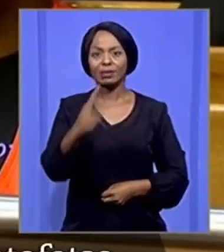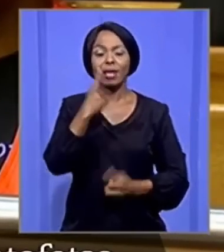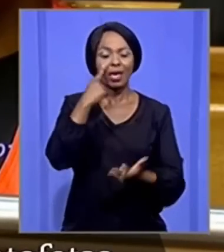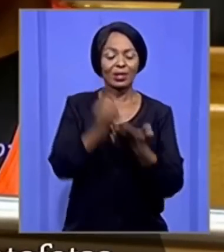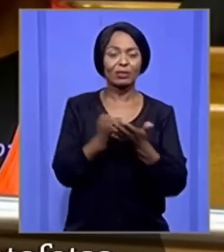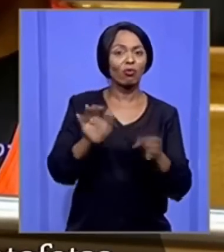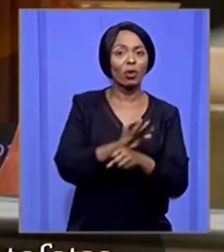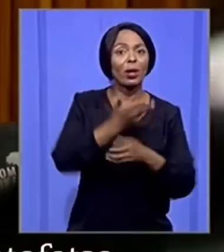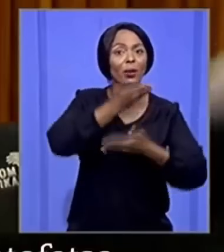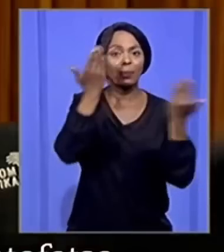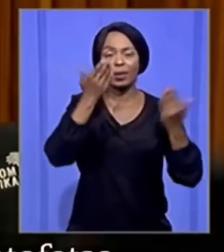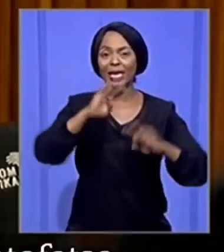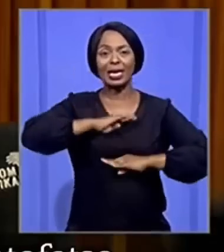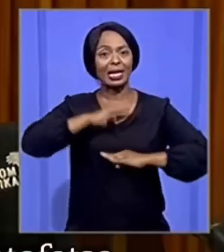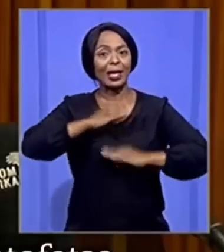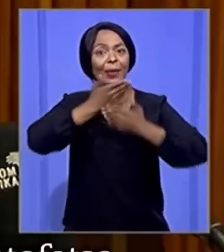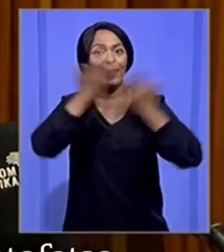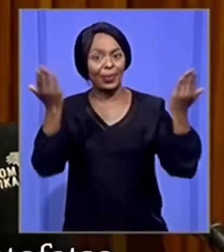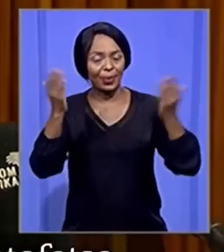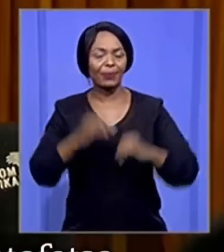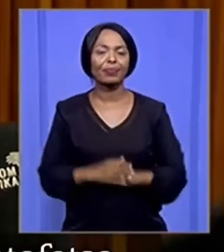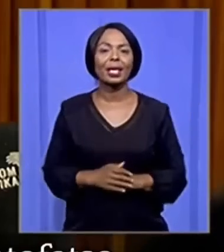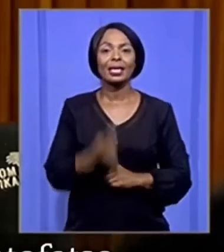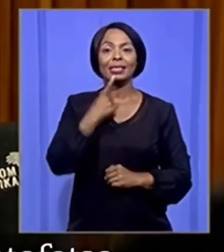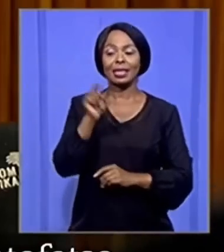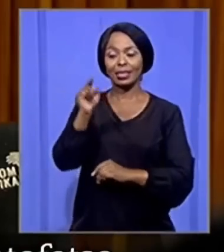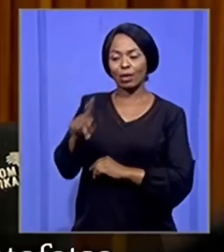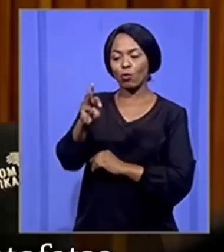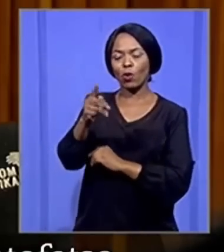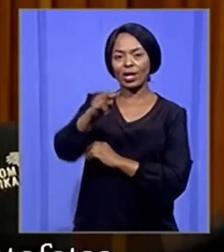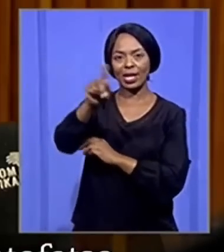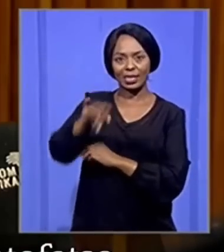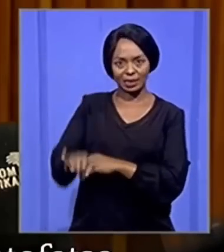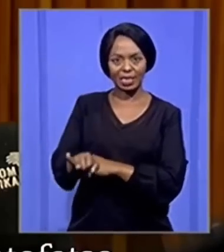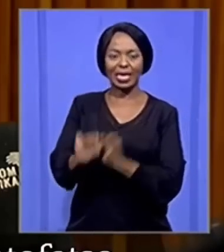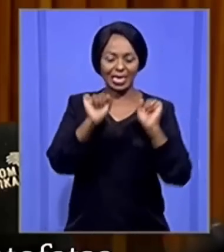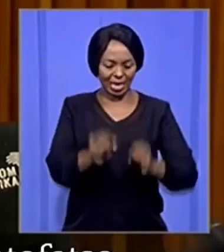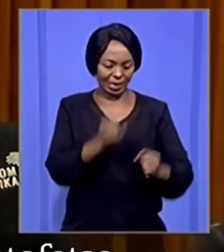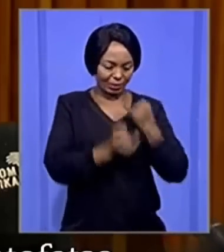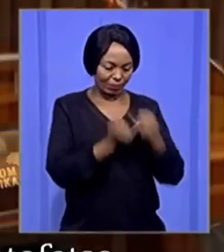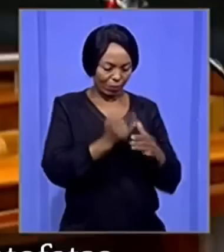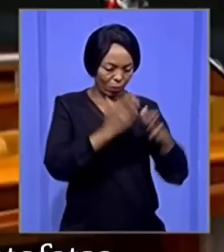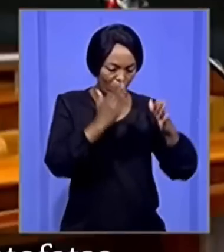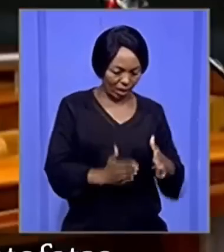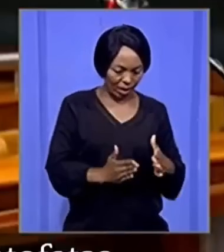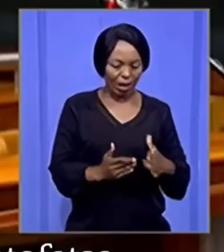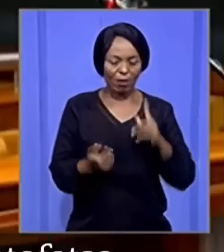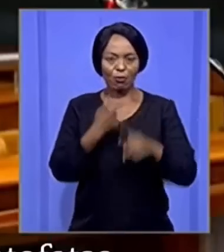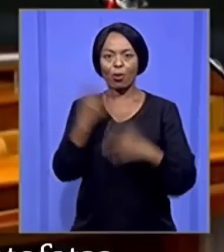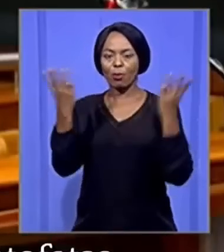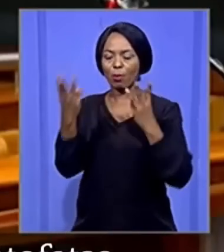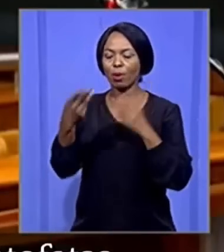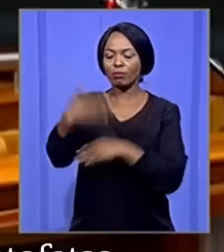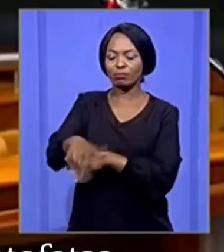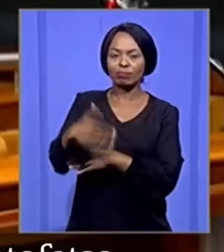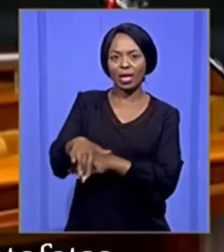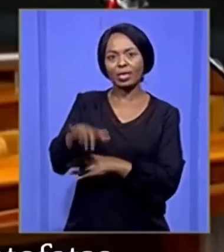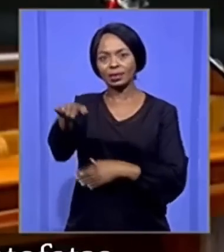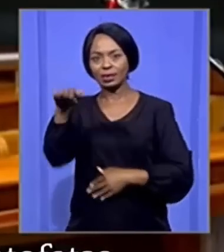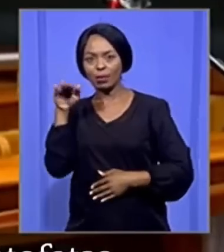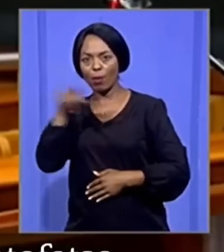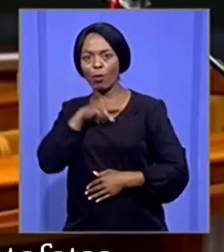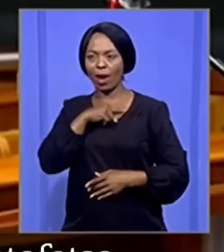advocate Lusikane Mashabela o ngangile ka gore Mkhwanazi o ne a tota bagwebi ka mmele bao e leng baagi ba Zimbabwe go ipusolosetsa